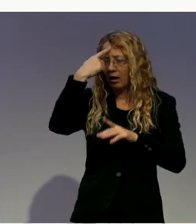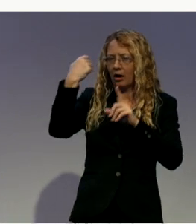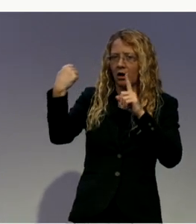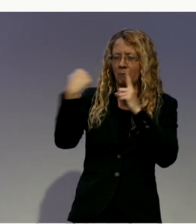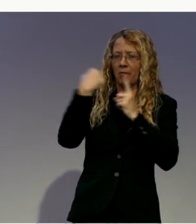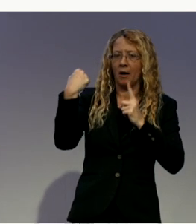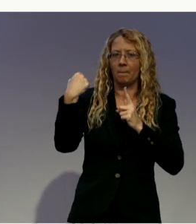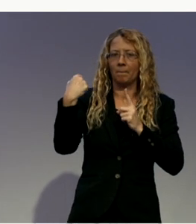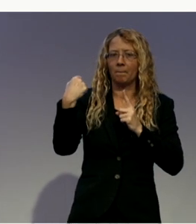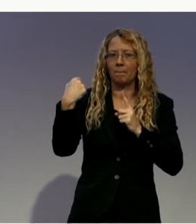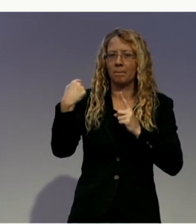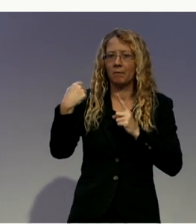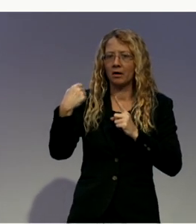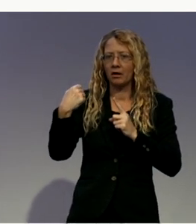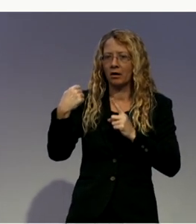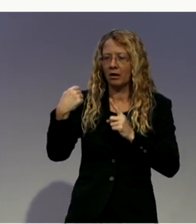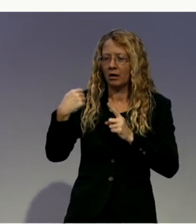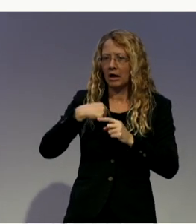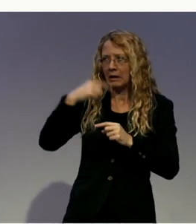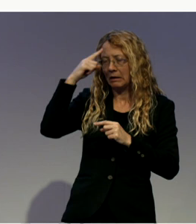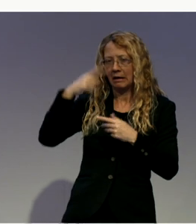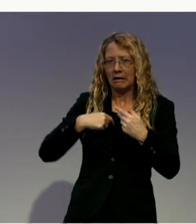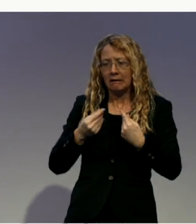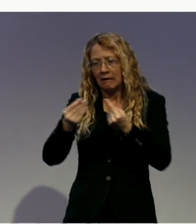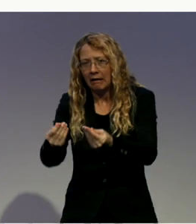I mean, in Egypt, we are very emotional. So they look at me, and